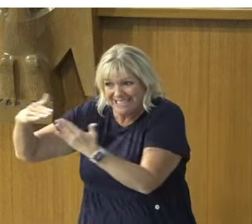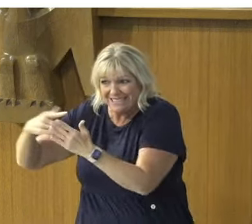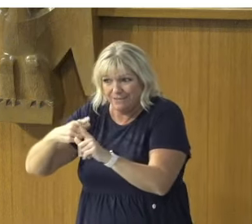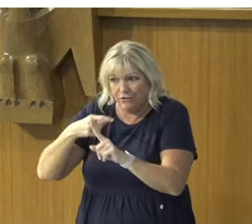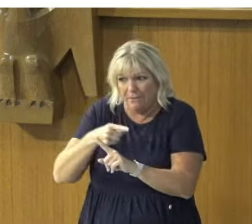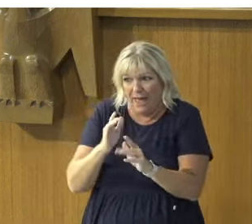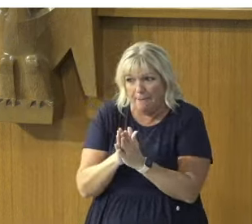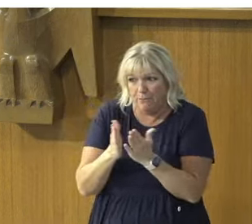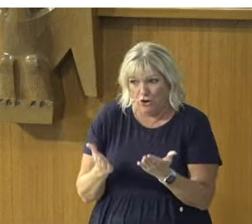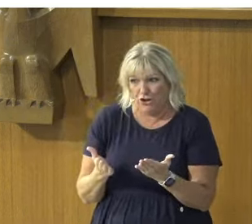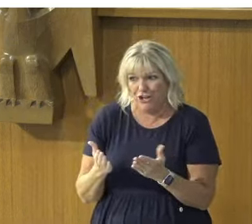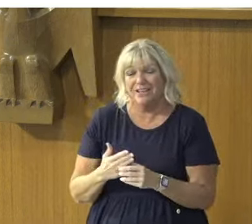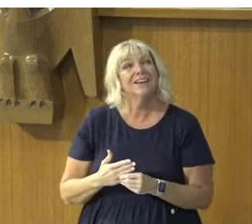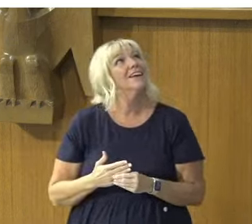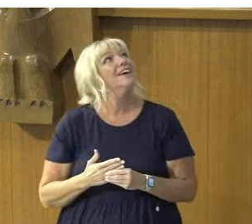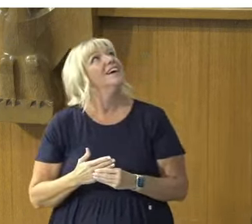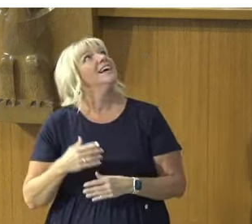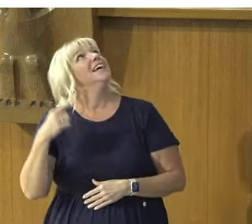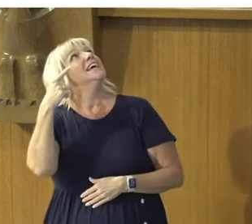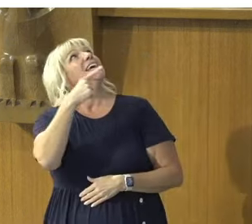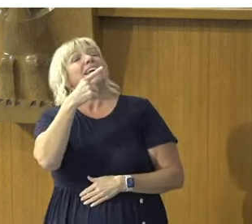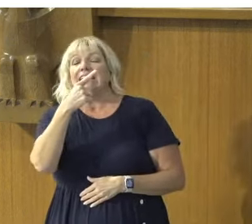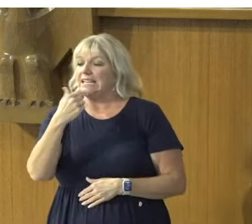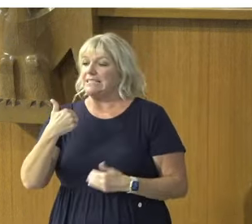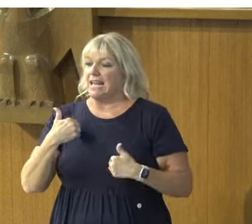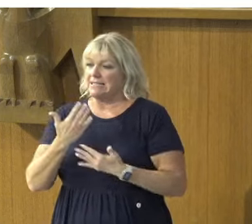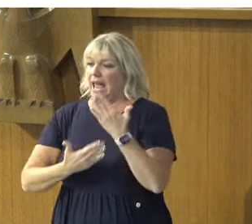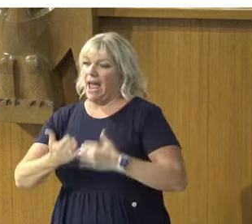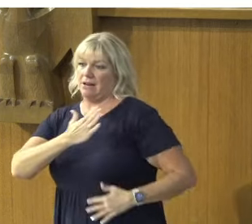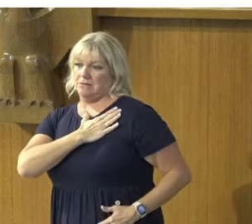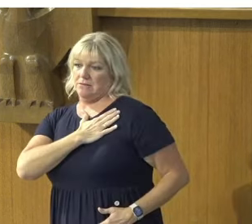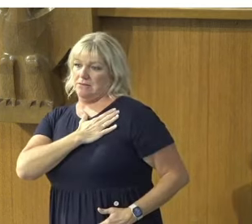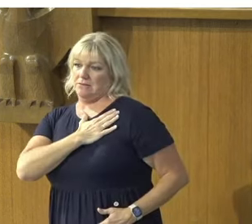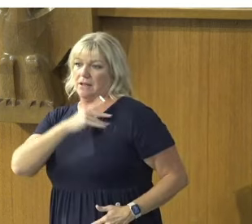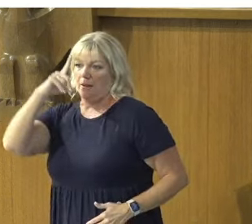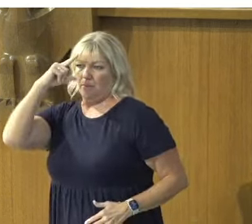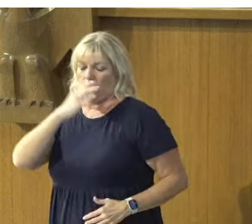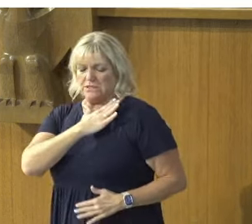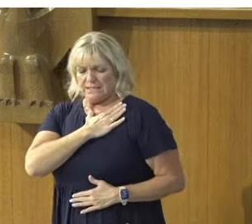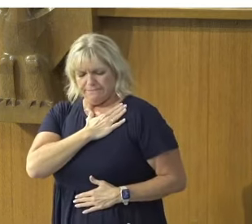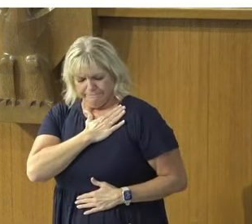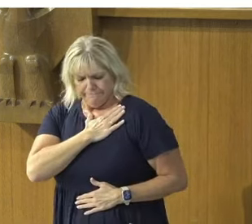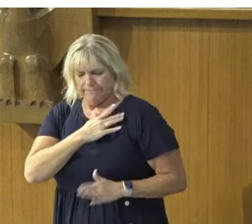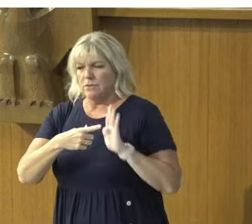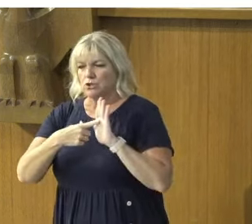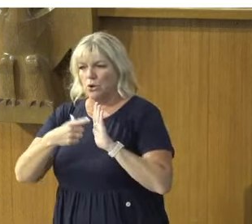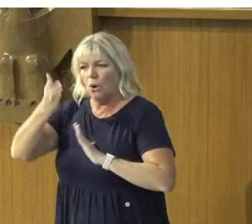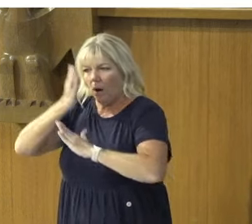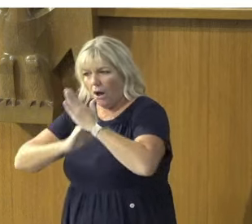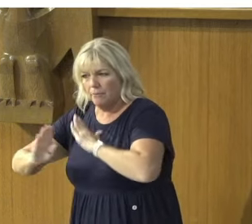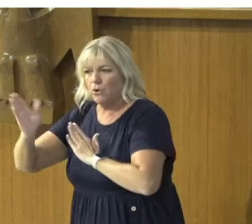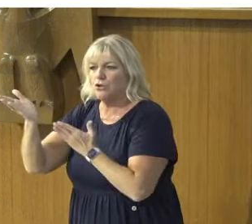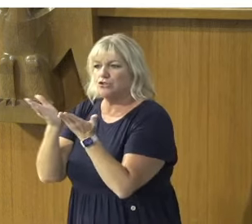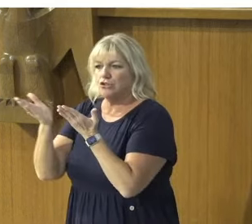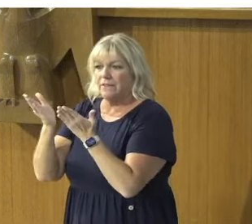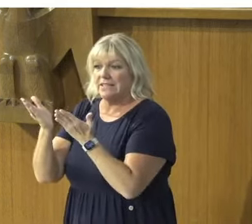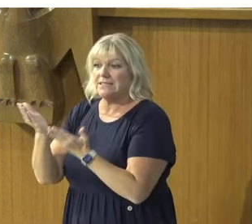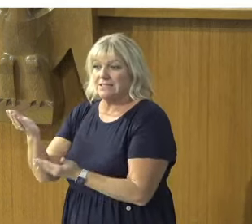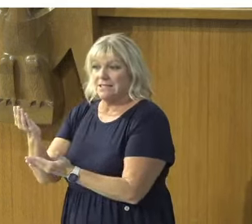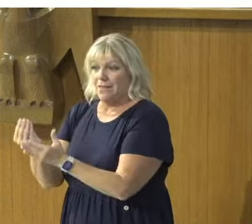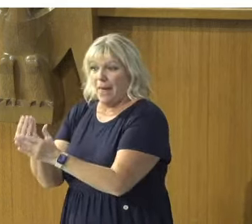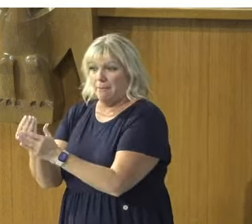Chagall's version, Moses is holding his hand over his heart in a humble posture of servitude. And the burning bush,